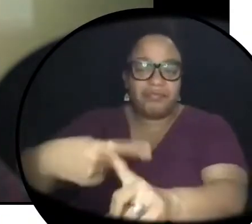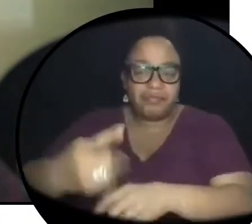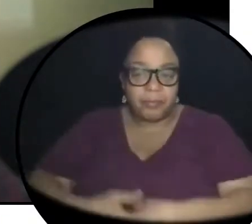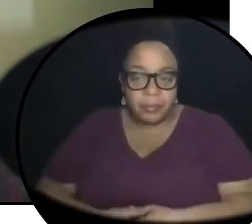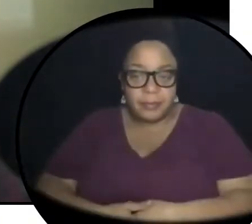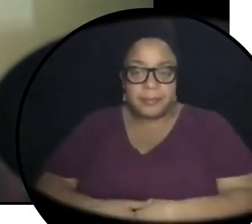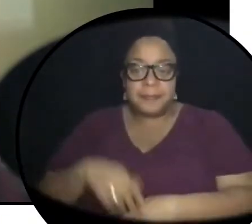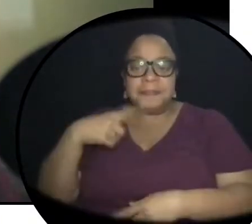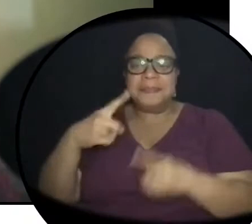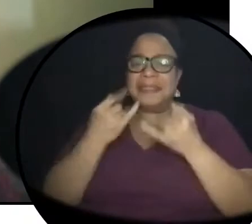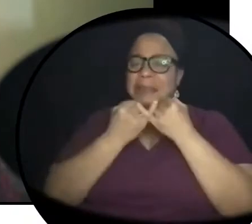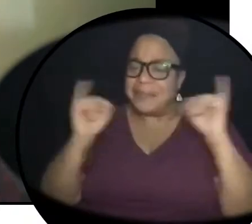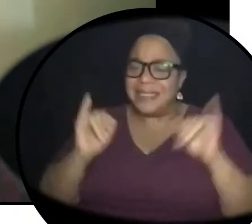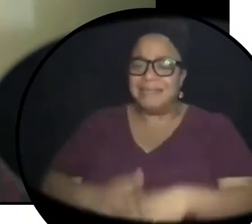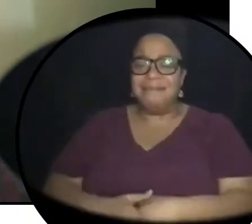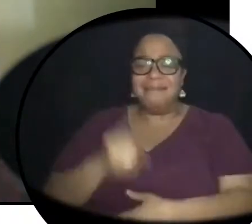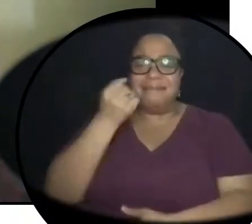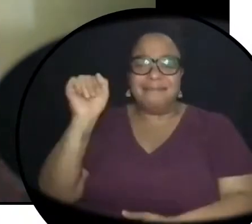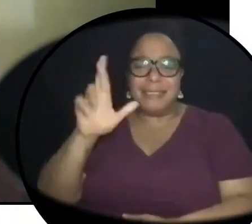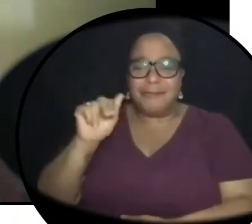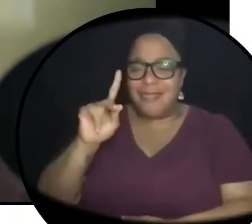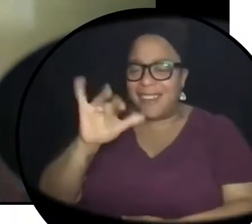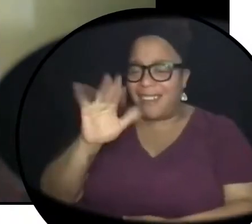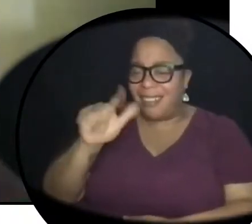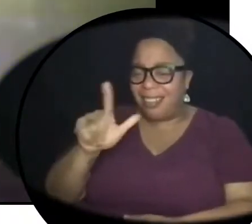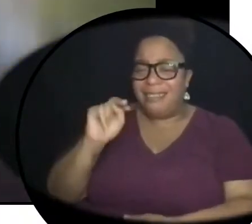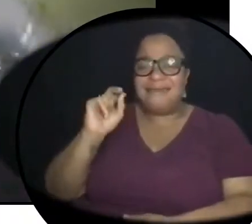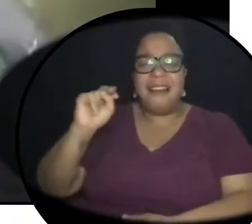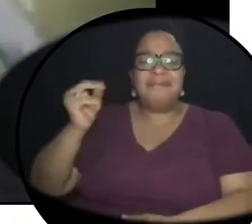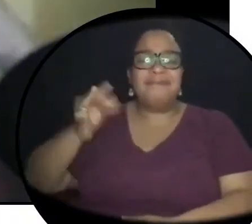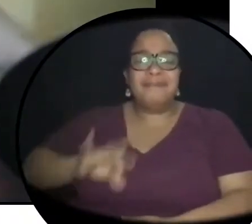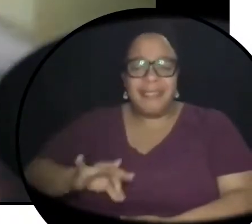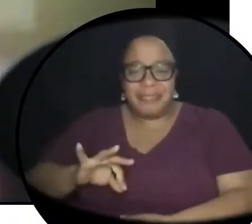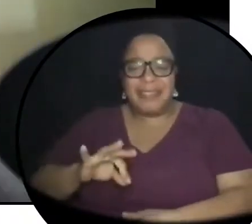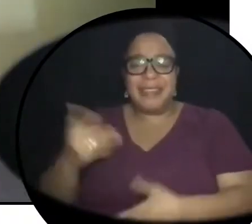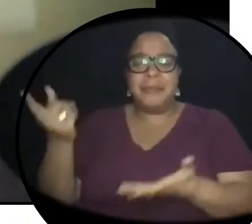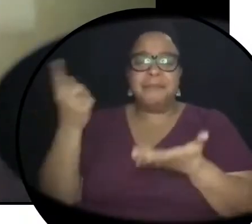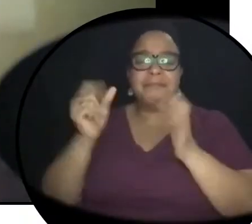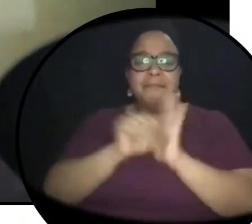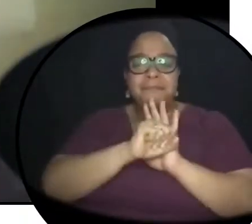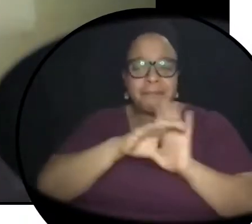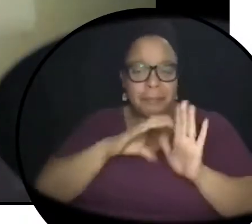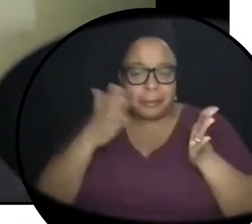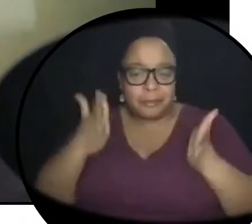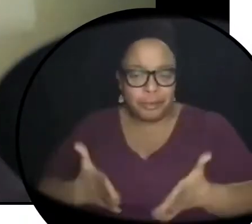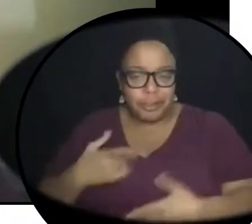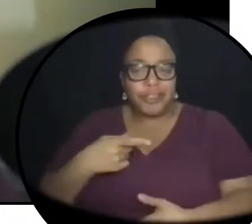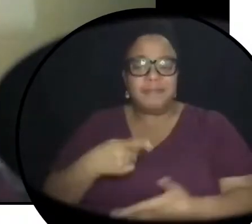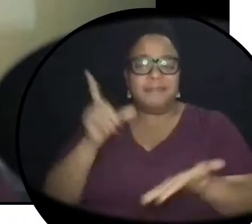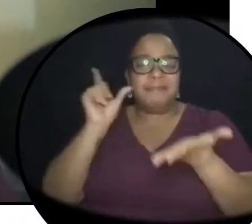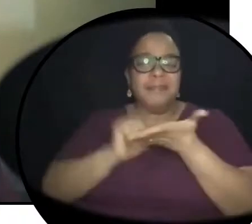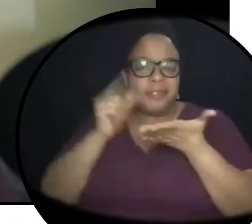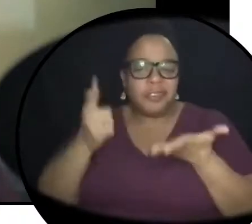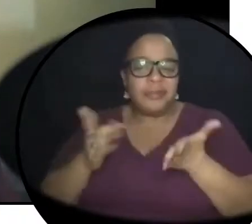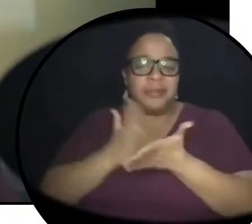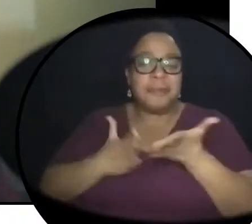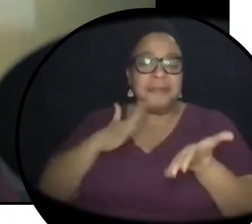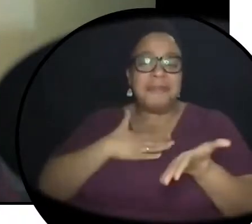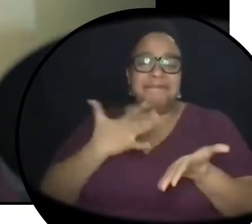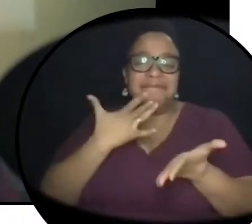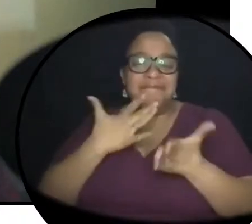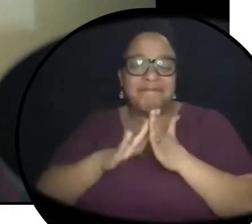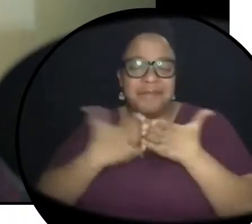It's very, very important work and a really important model. While all of the study and struggle events are